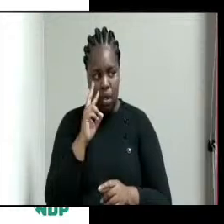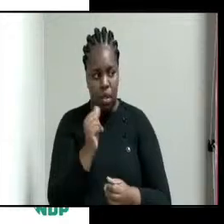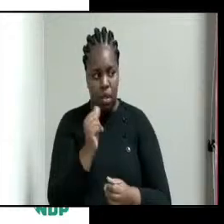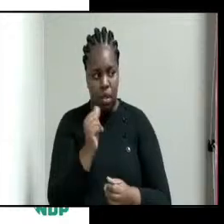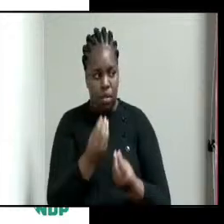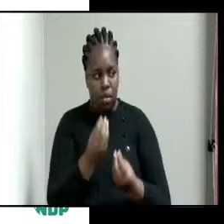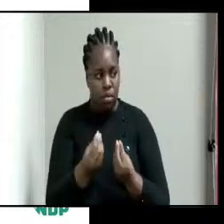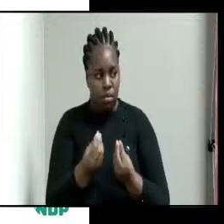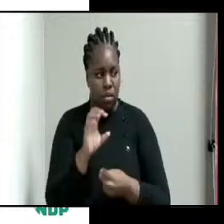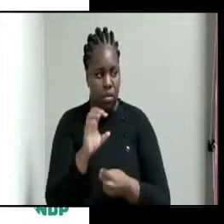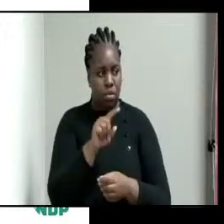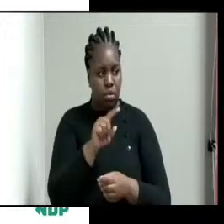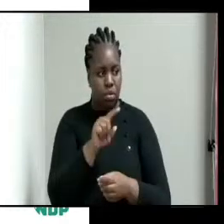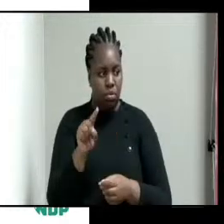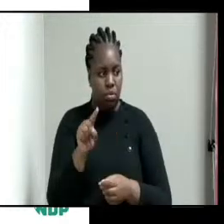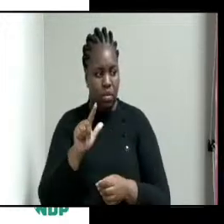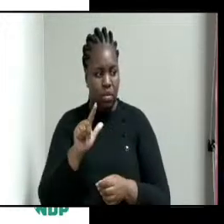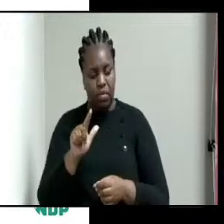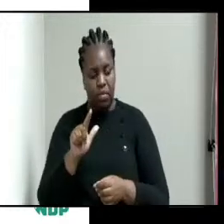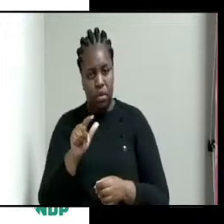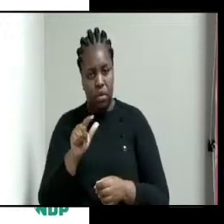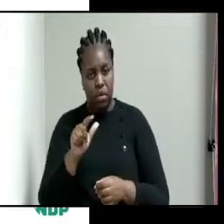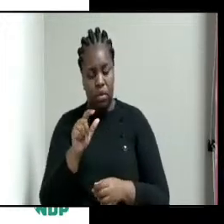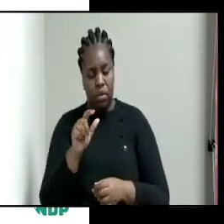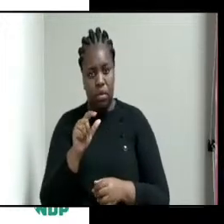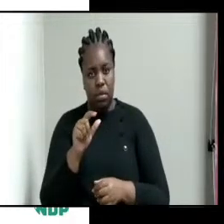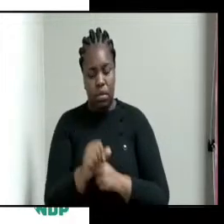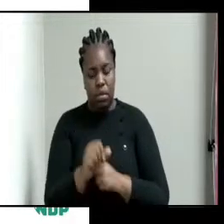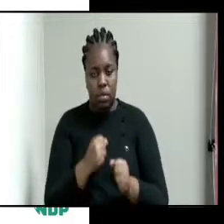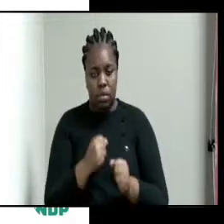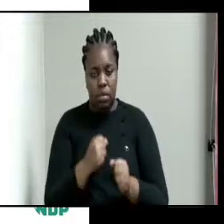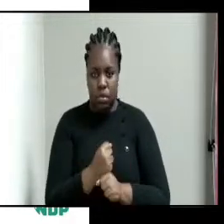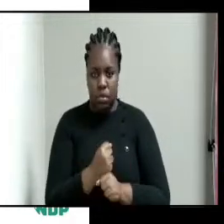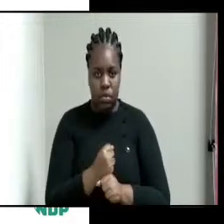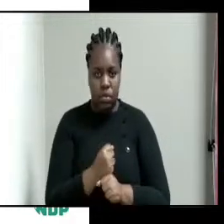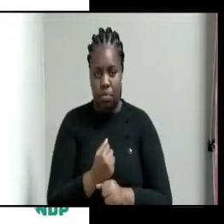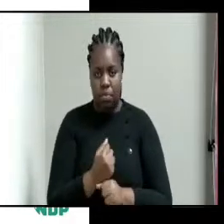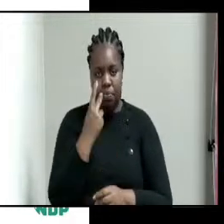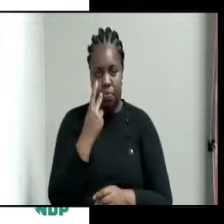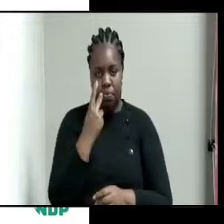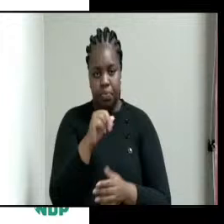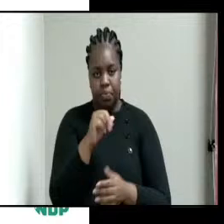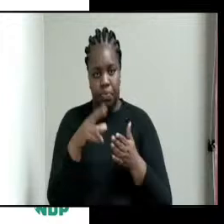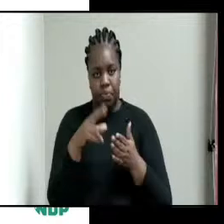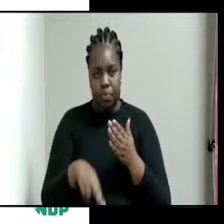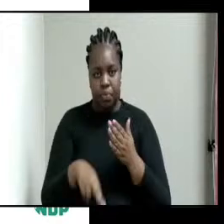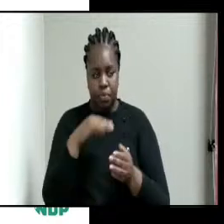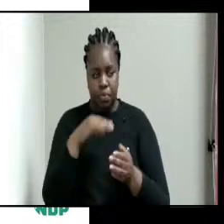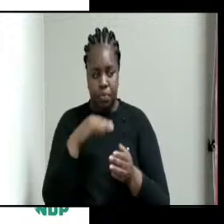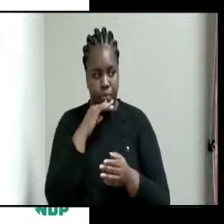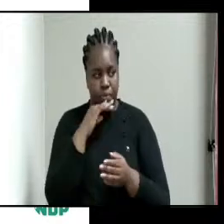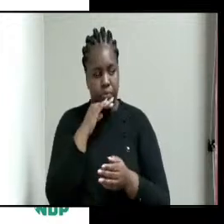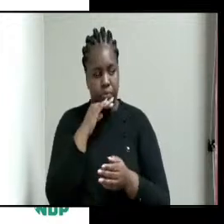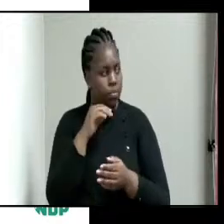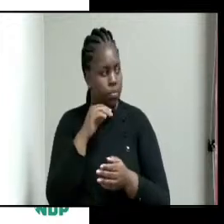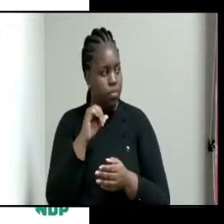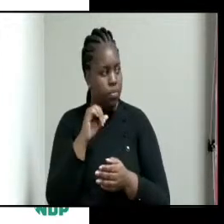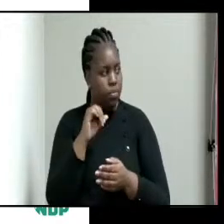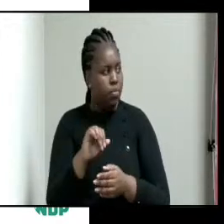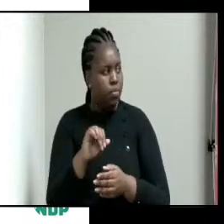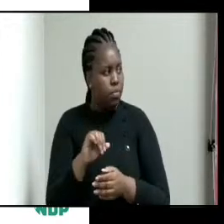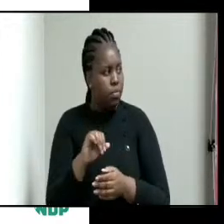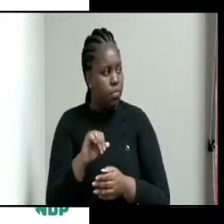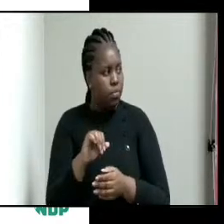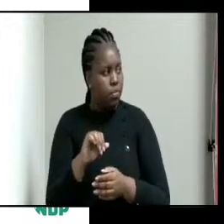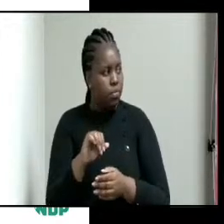children aged 0 to 17 years and disaggregating all the results according to each stage, as